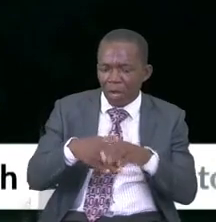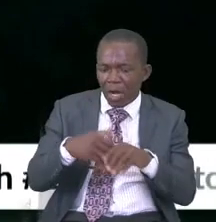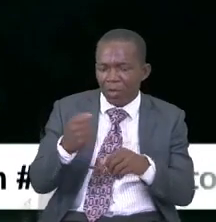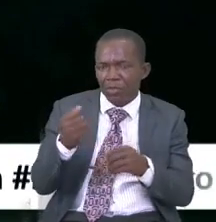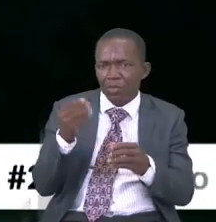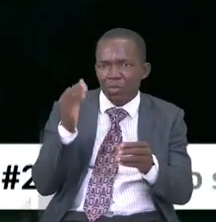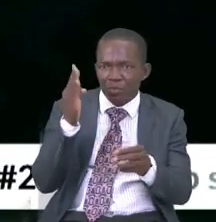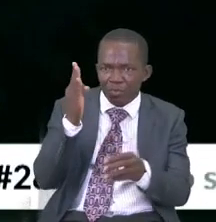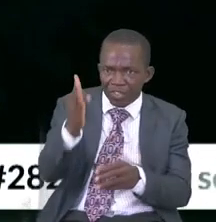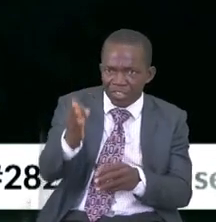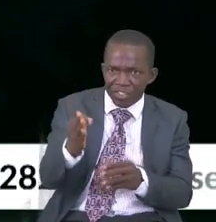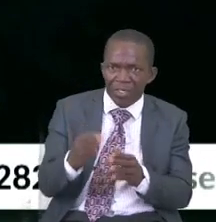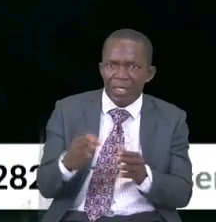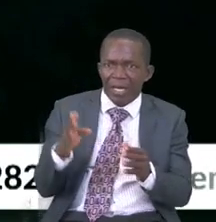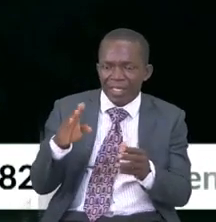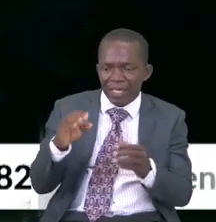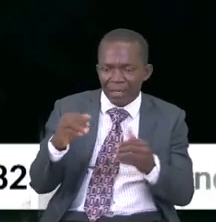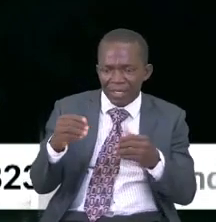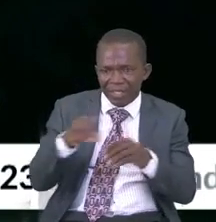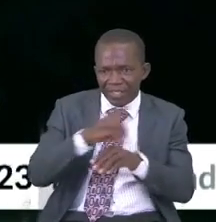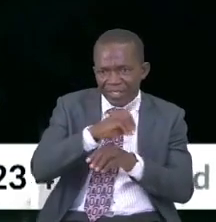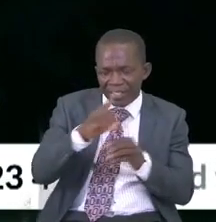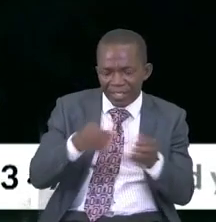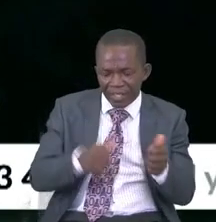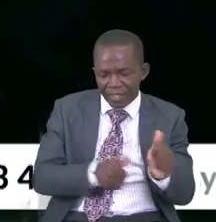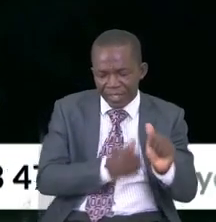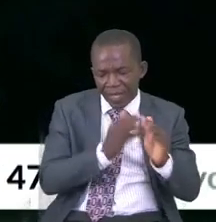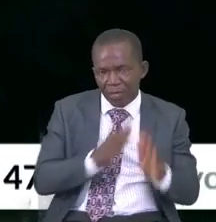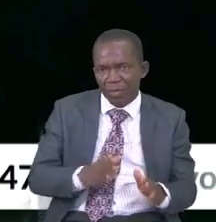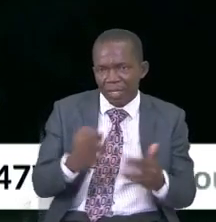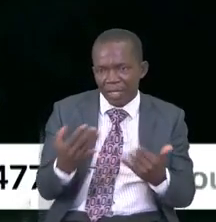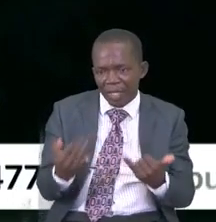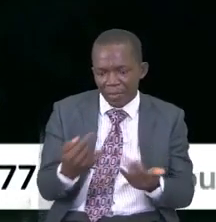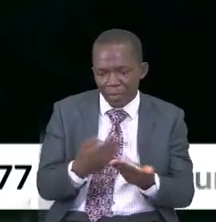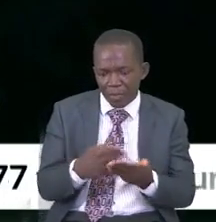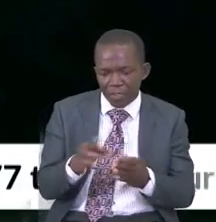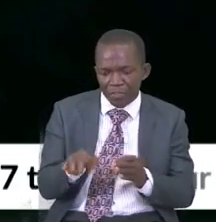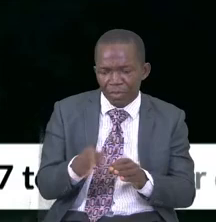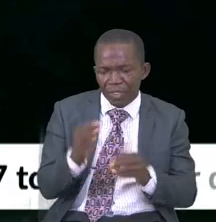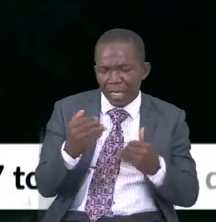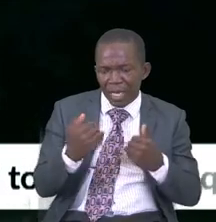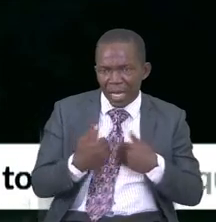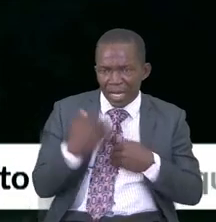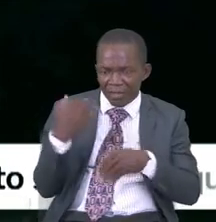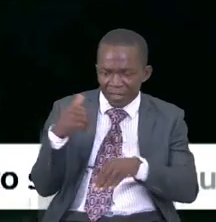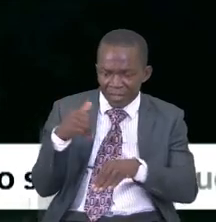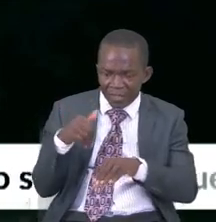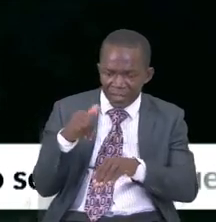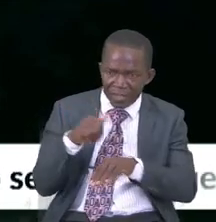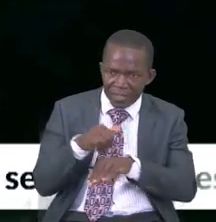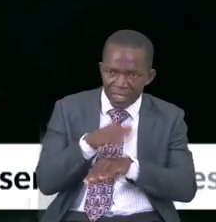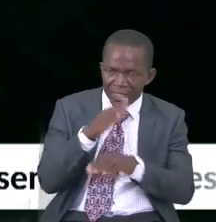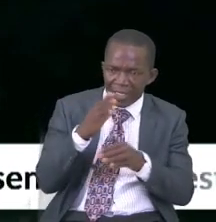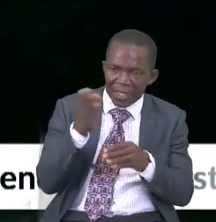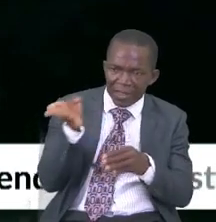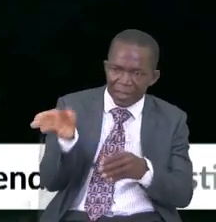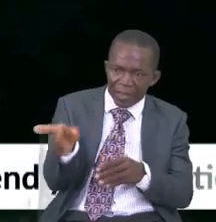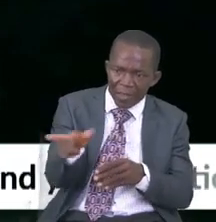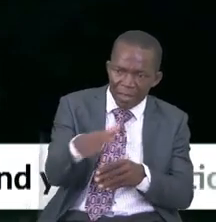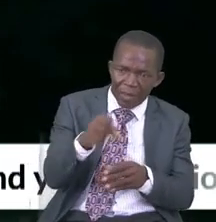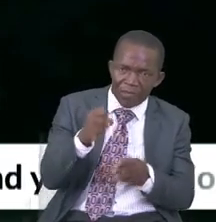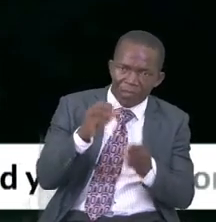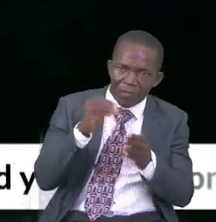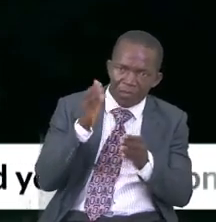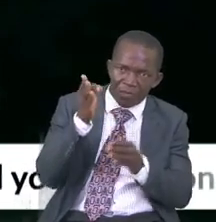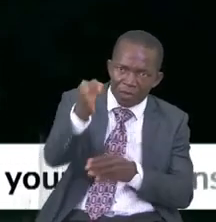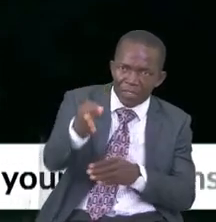them, disciple them, love them. Now the Holy Ghost sends them forth. He will send us.